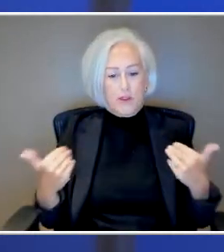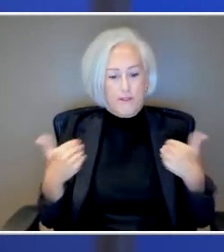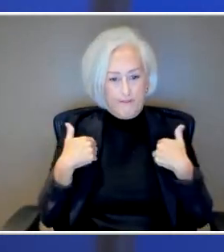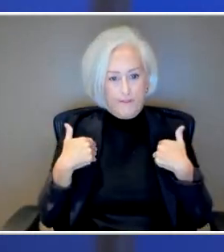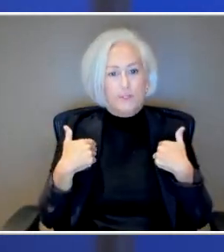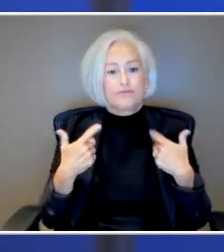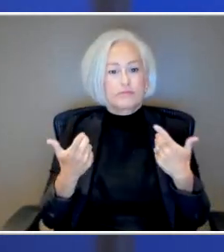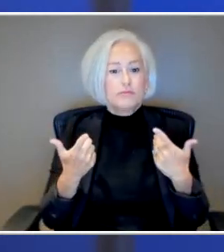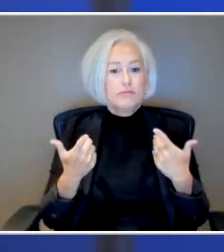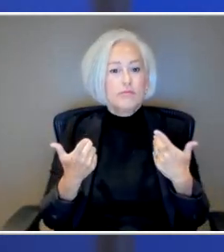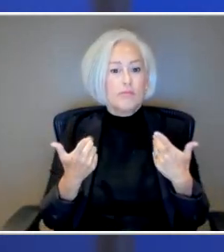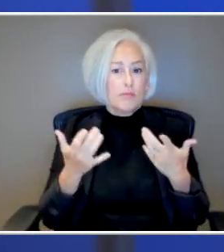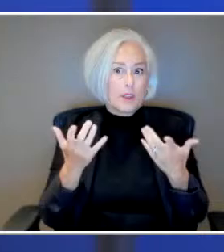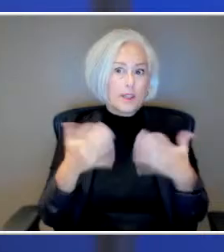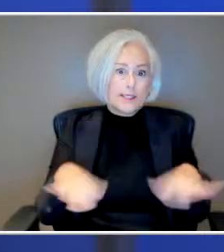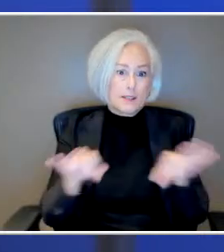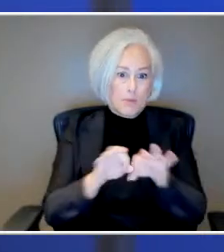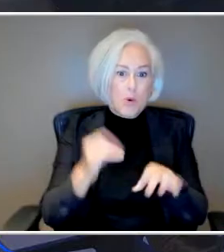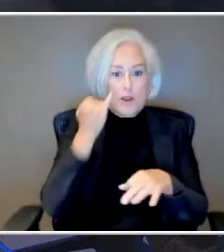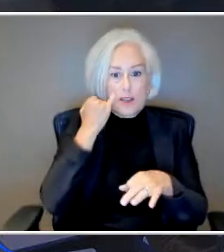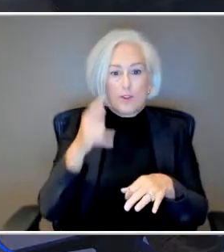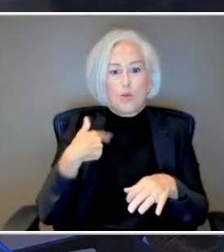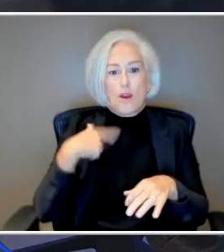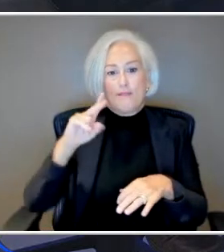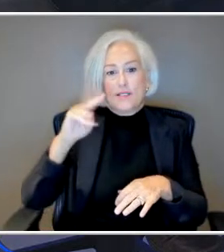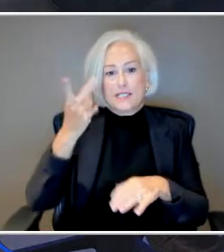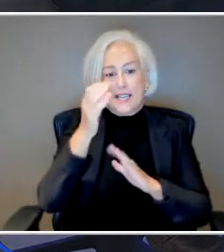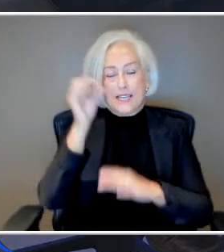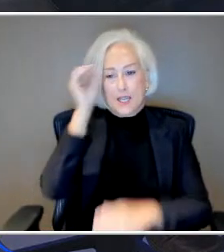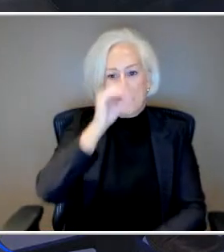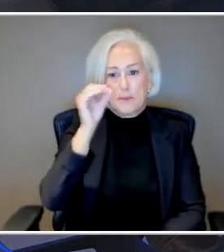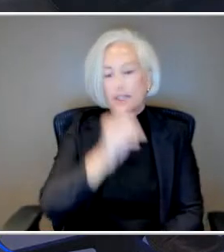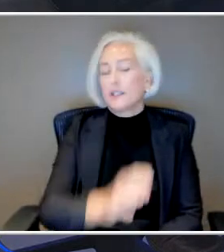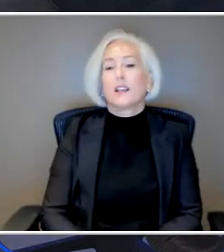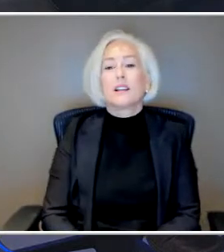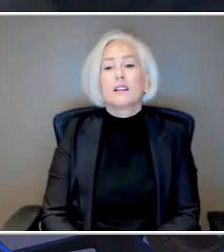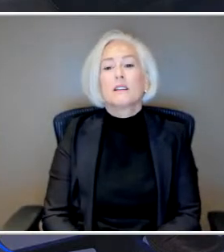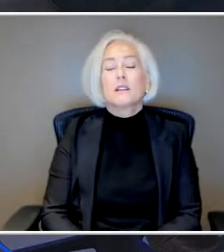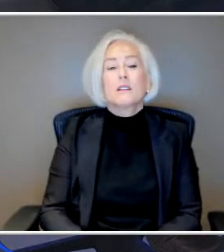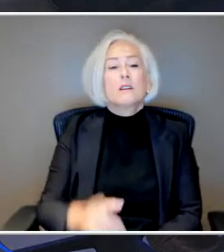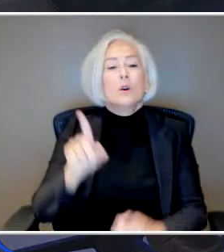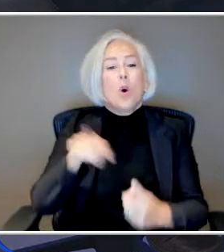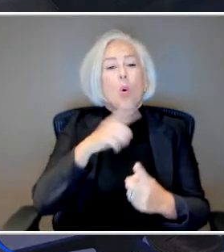meaningful difference if you have a second opinion. When should someone younger than 40 get a mammogram?